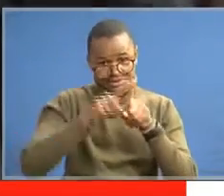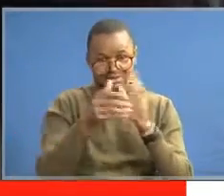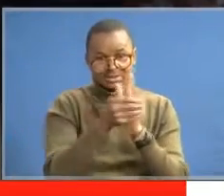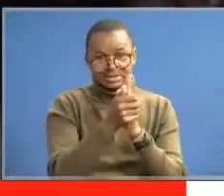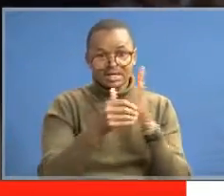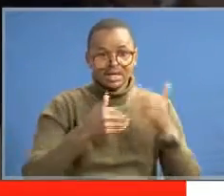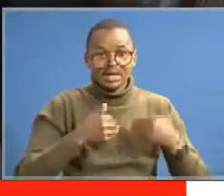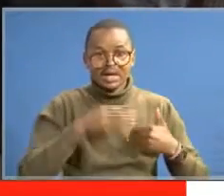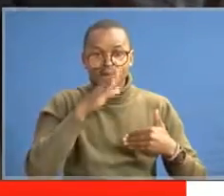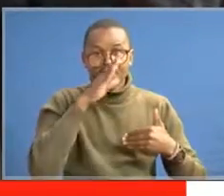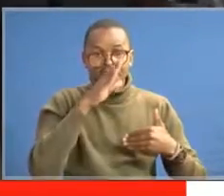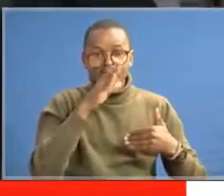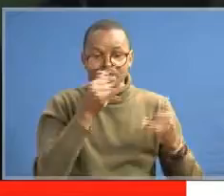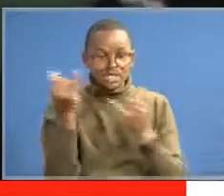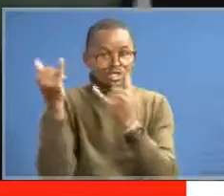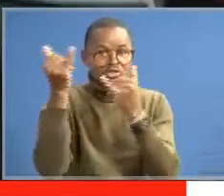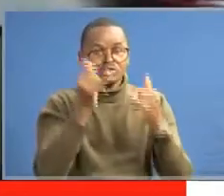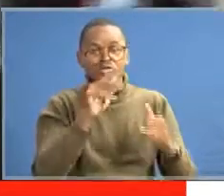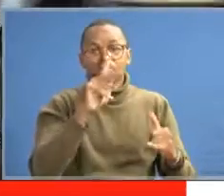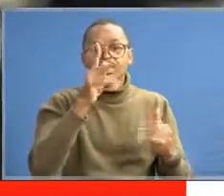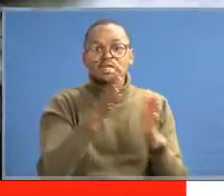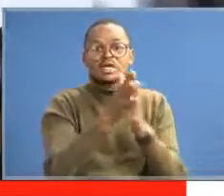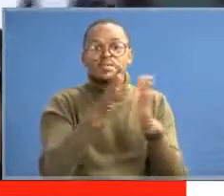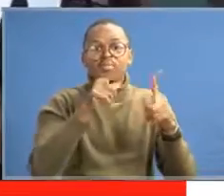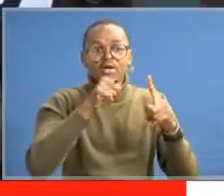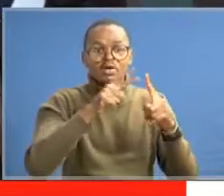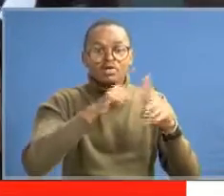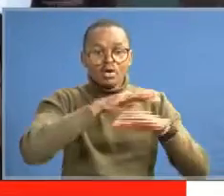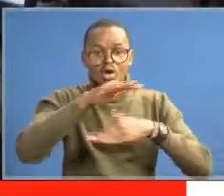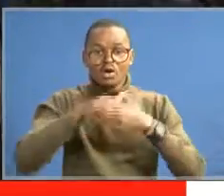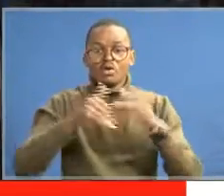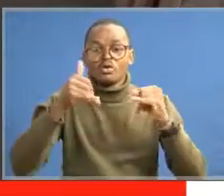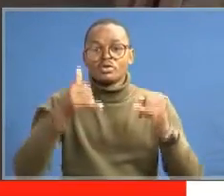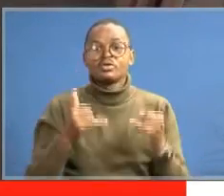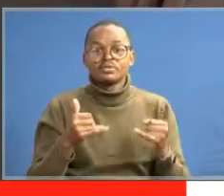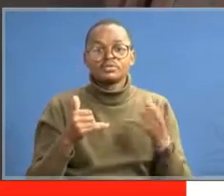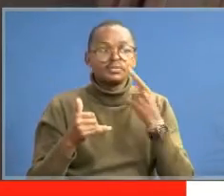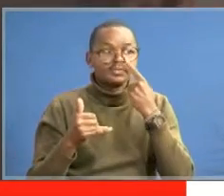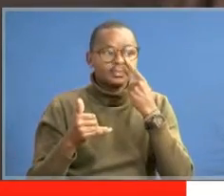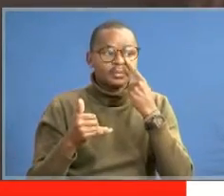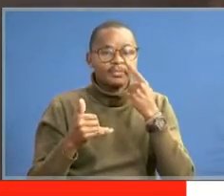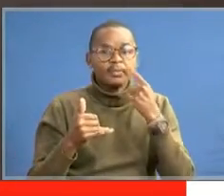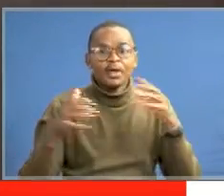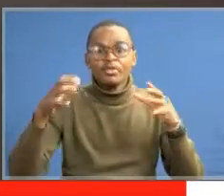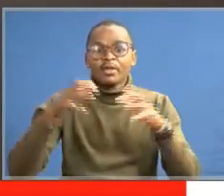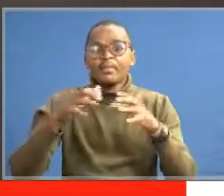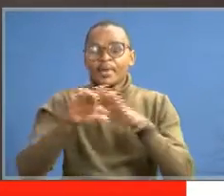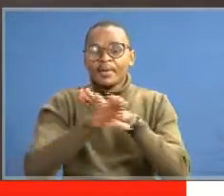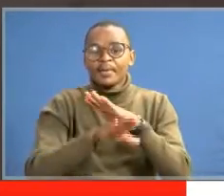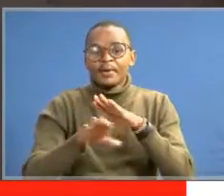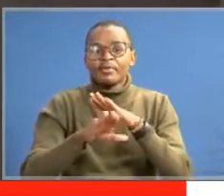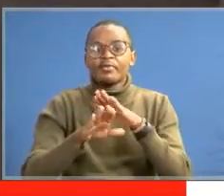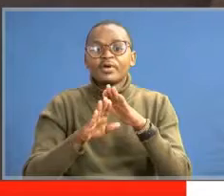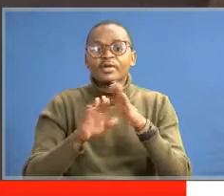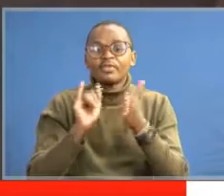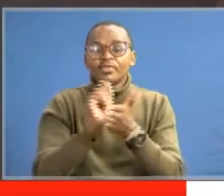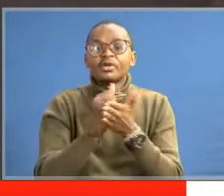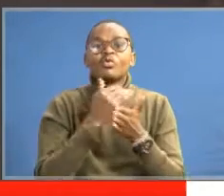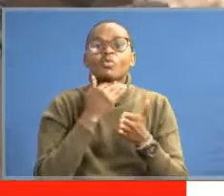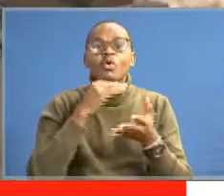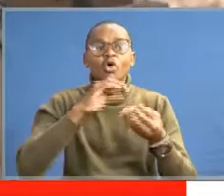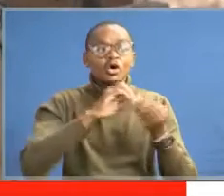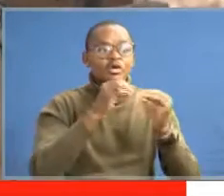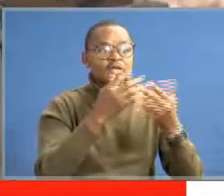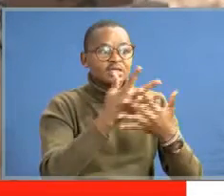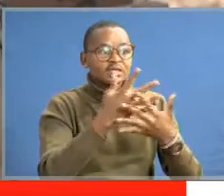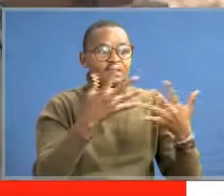set have been able to introduce the Kenyan public to a whole new space. We set up the company based on the fact that we wanted to create